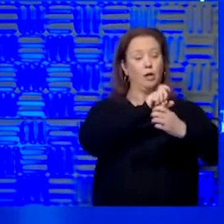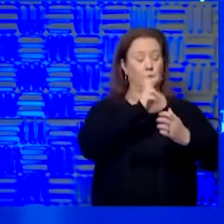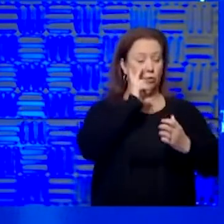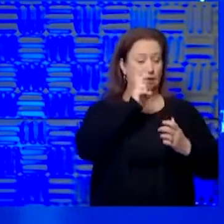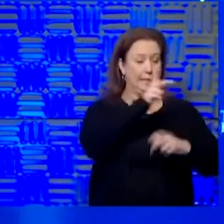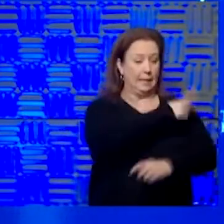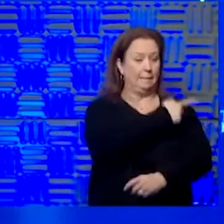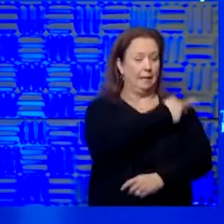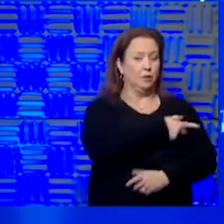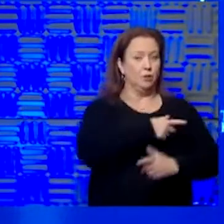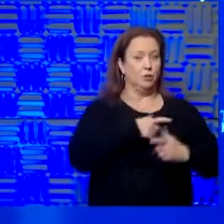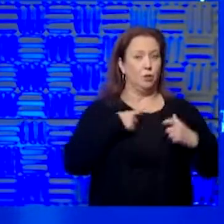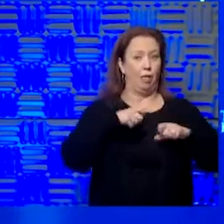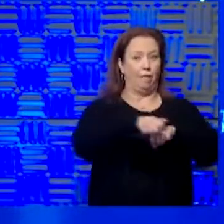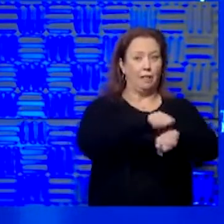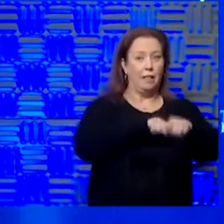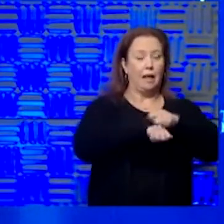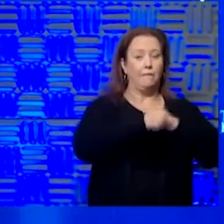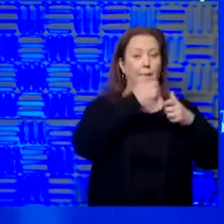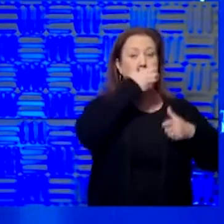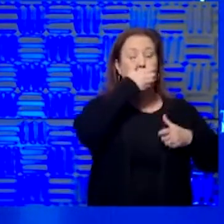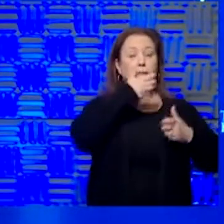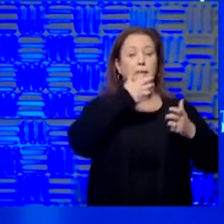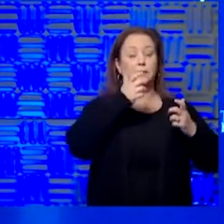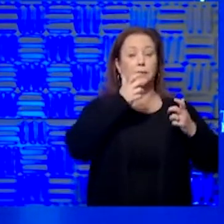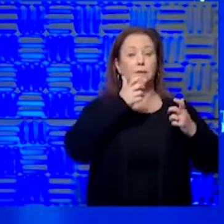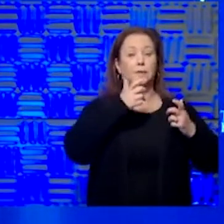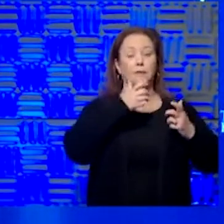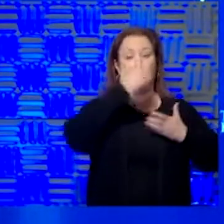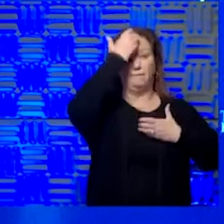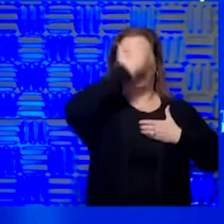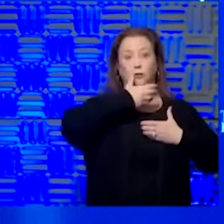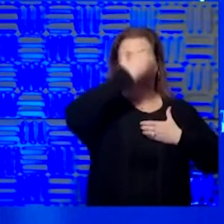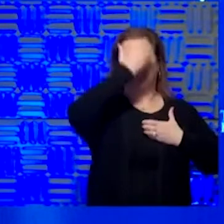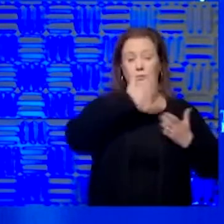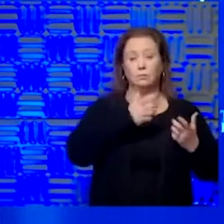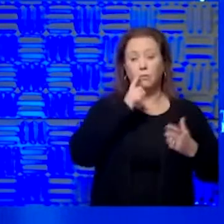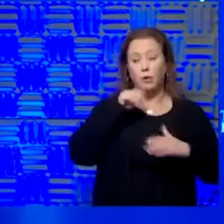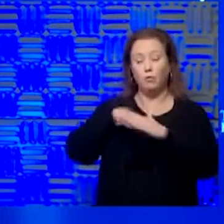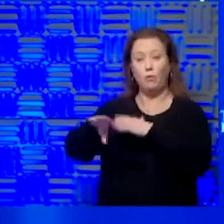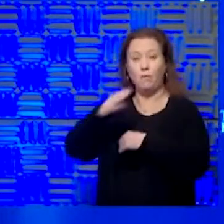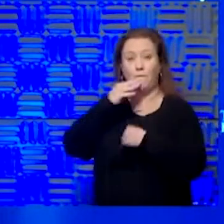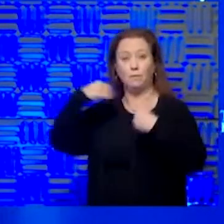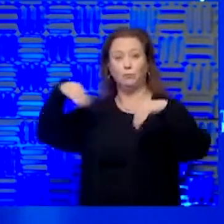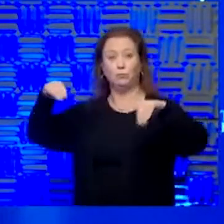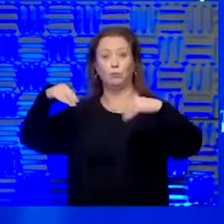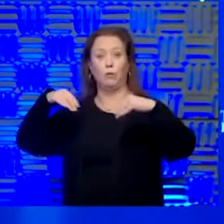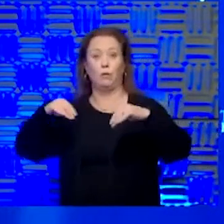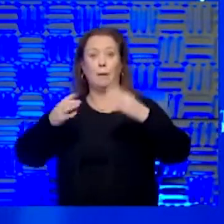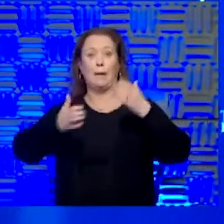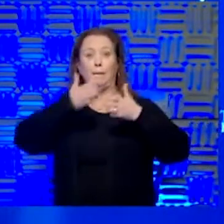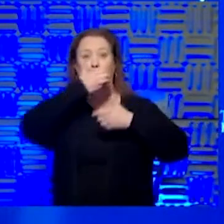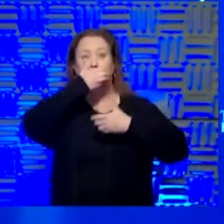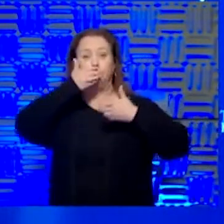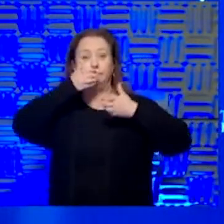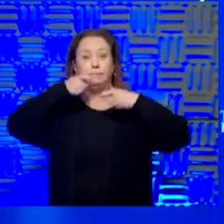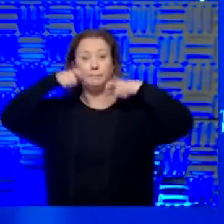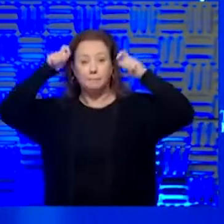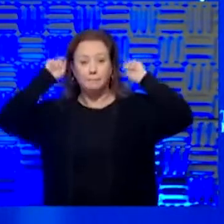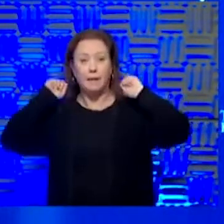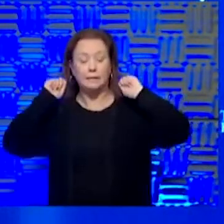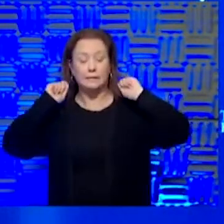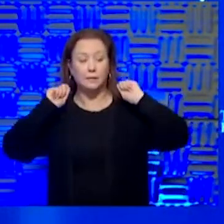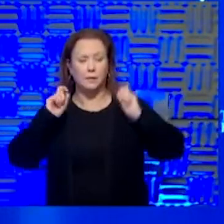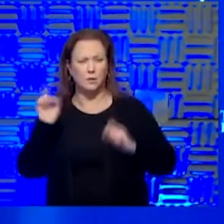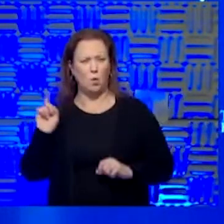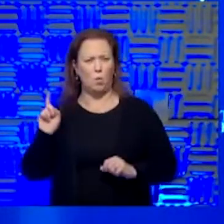patients, you're probably going to have a gown, glove, mask, and face shield. When you go to the grocery store, maybe you're wearing a mask. So where are you really